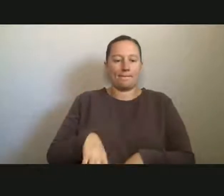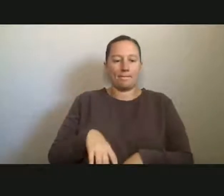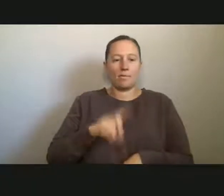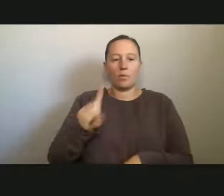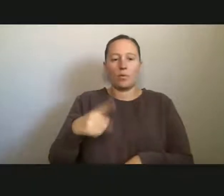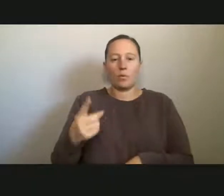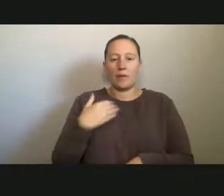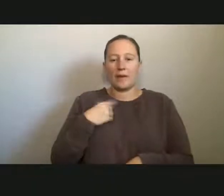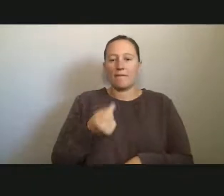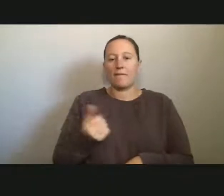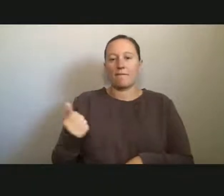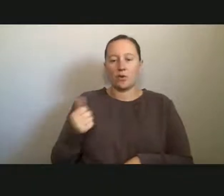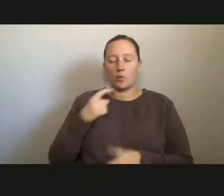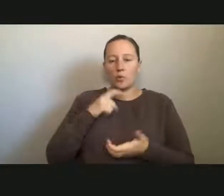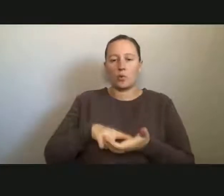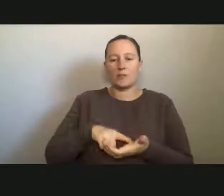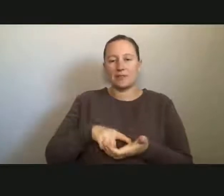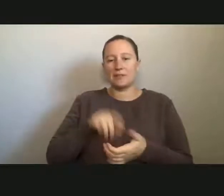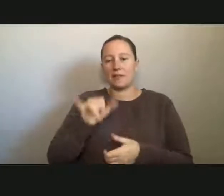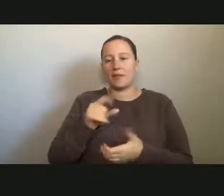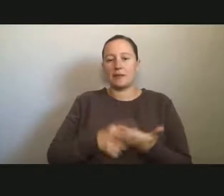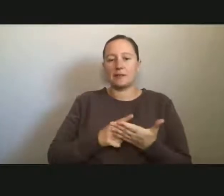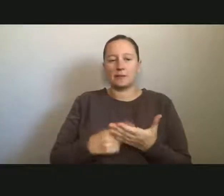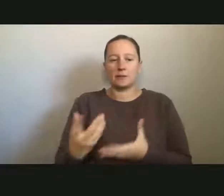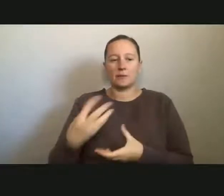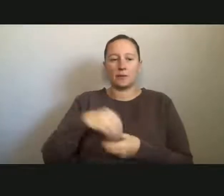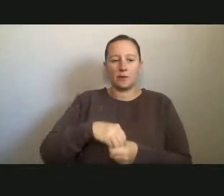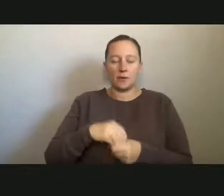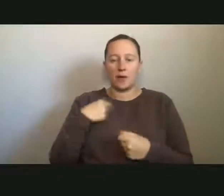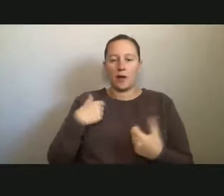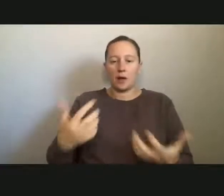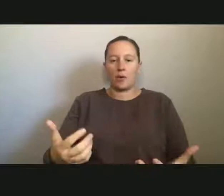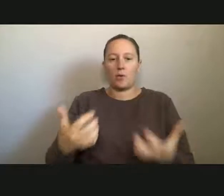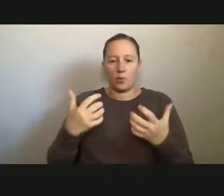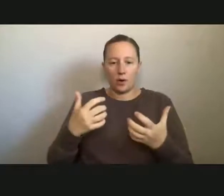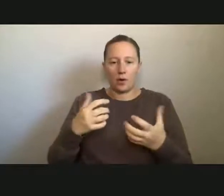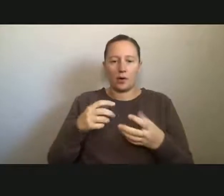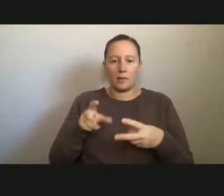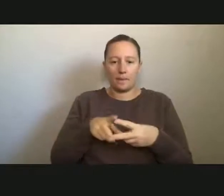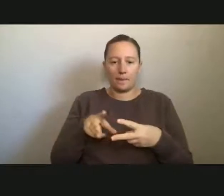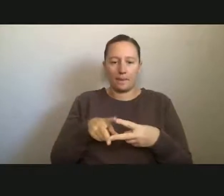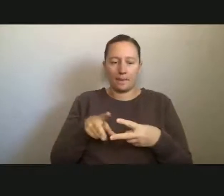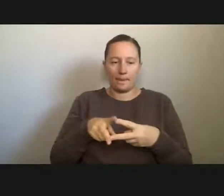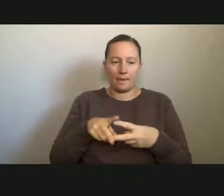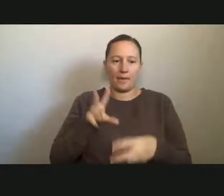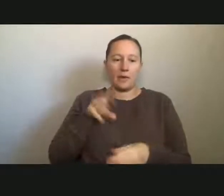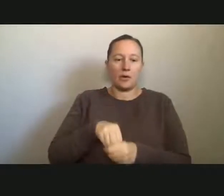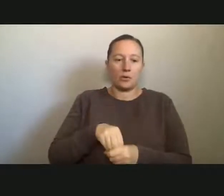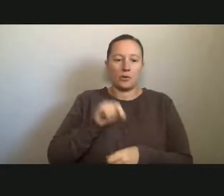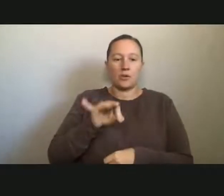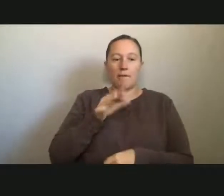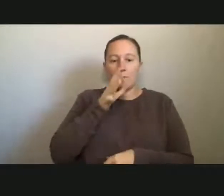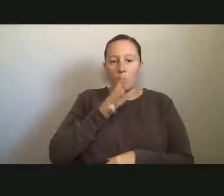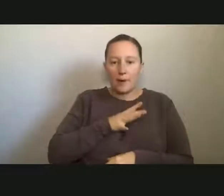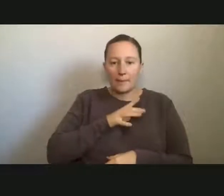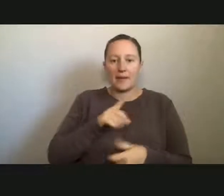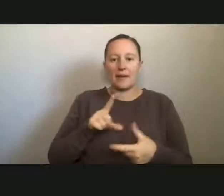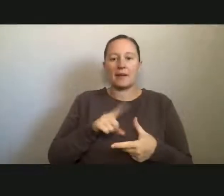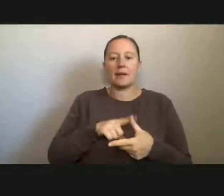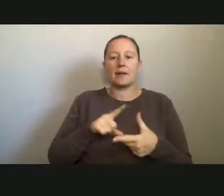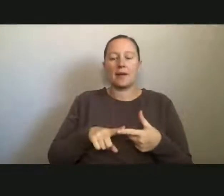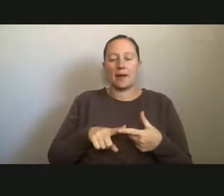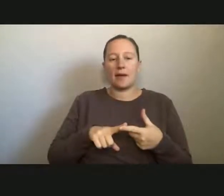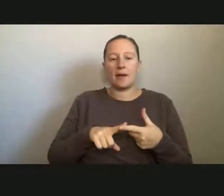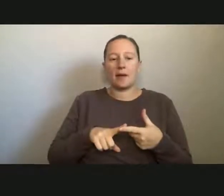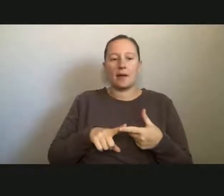guide notices that talk about inclusions. I just want to highlight the inclusion of women and minorities in NIH